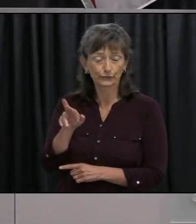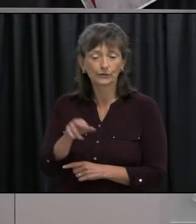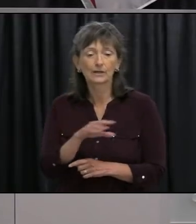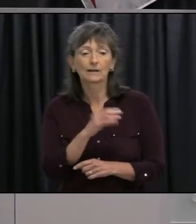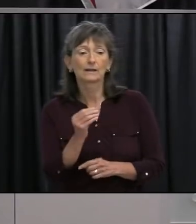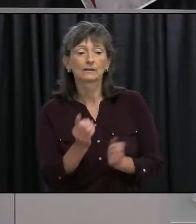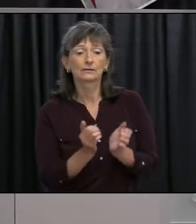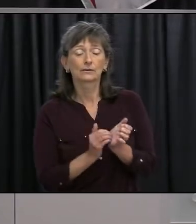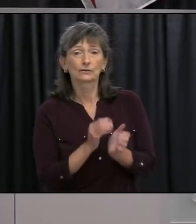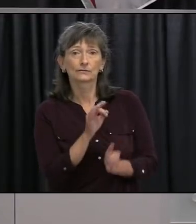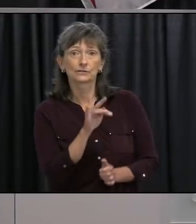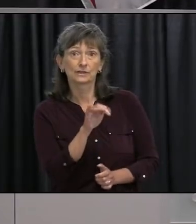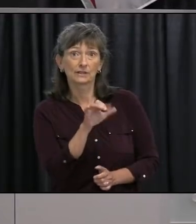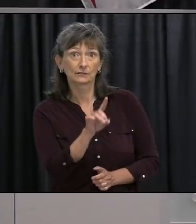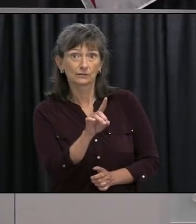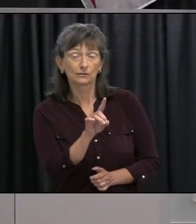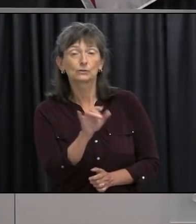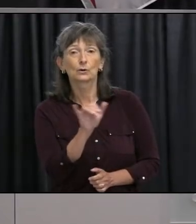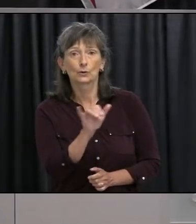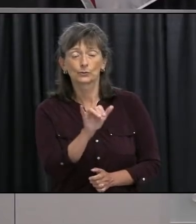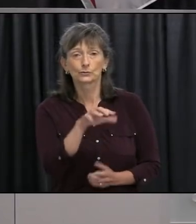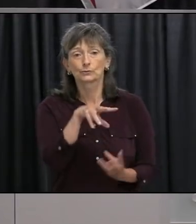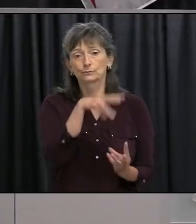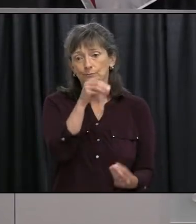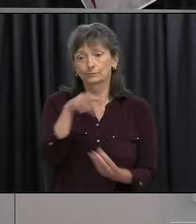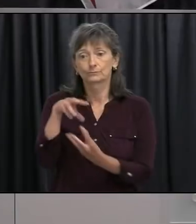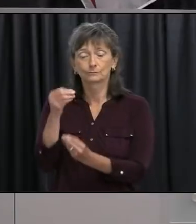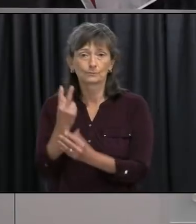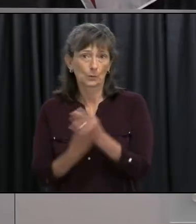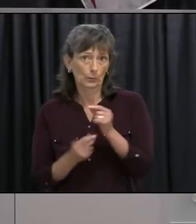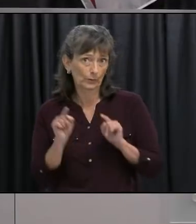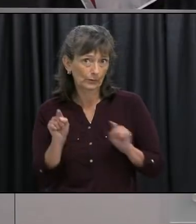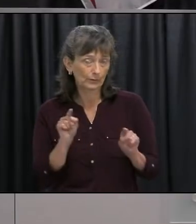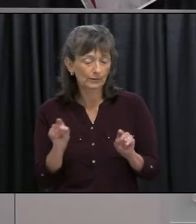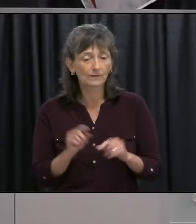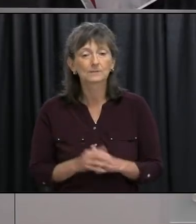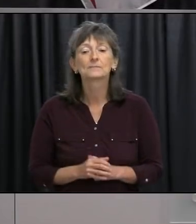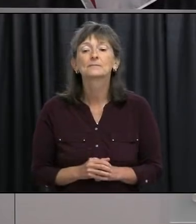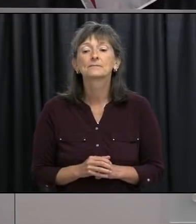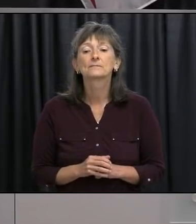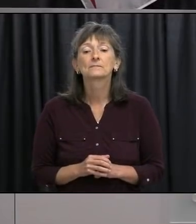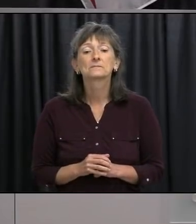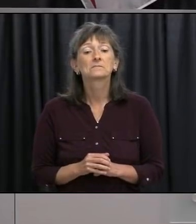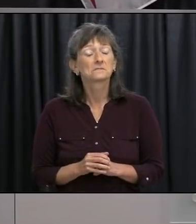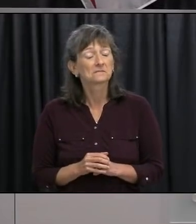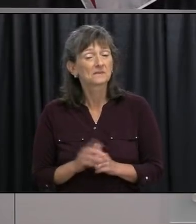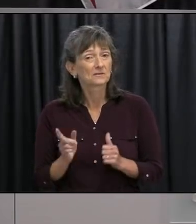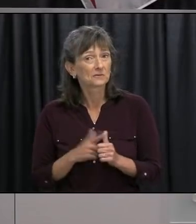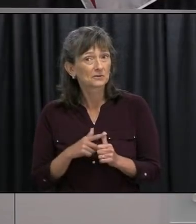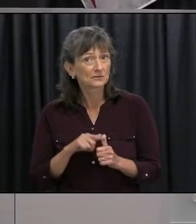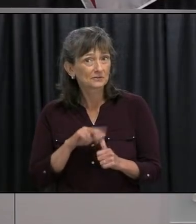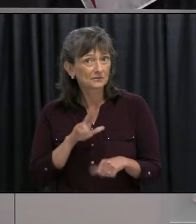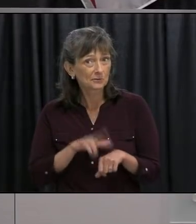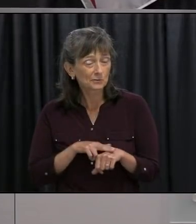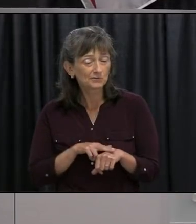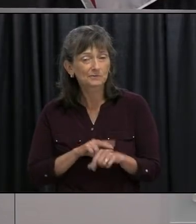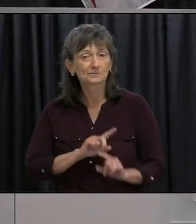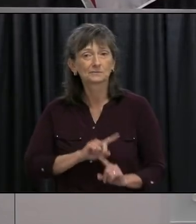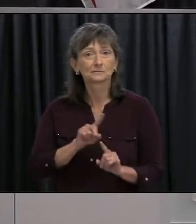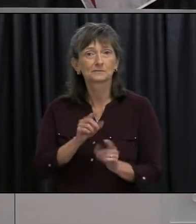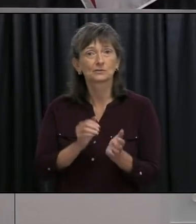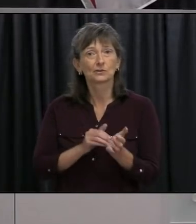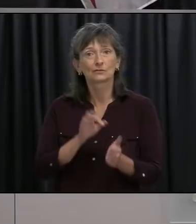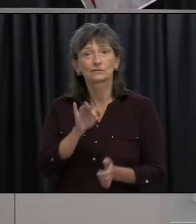Dr. Fitzgerald will be also joining us virtually today. So, as usual, we'll go to Dr. Fitzgerald for her